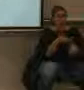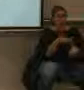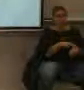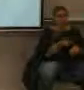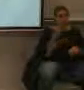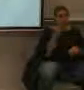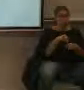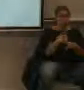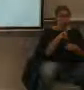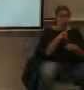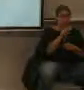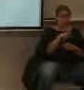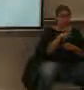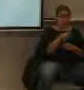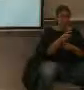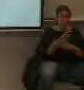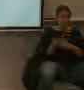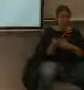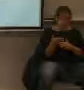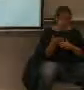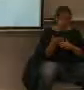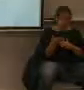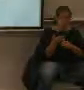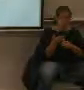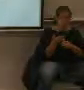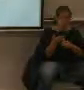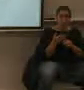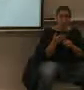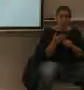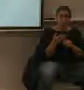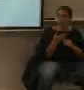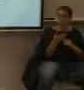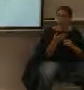high in suspended materials, suspended inorganic materials.